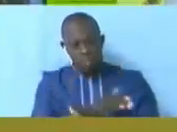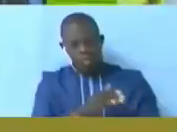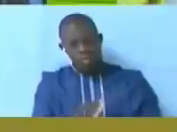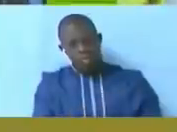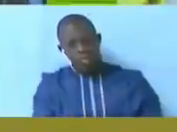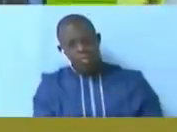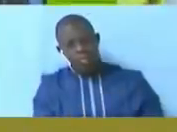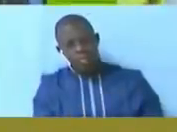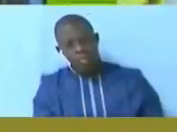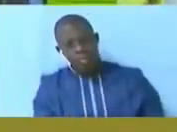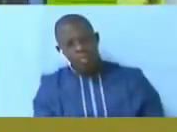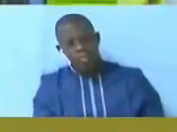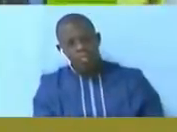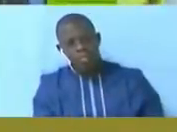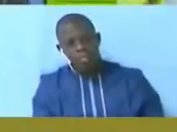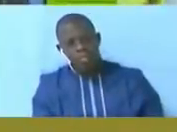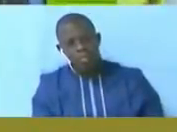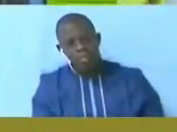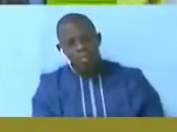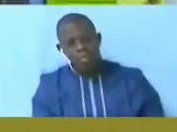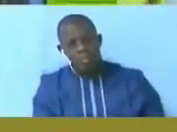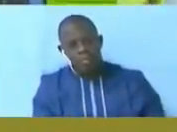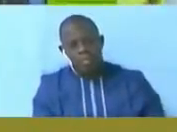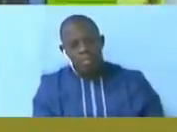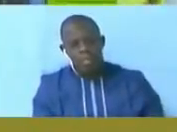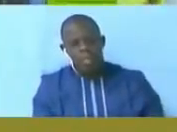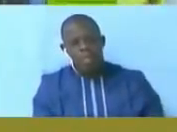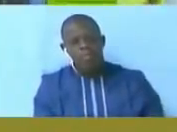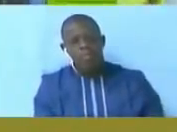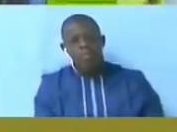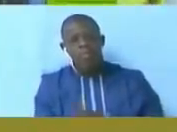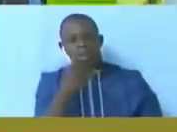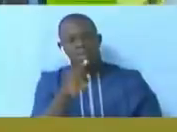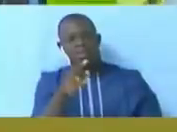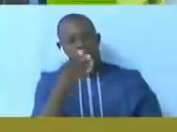Is it reasonably possible